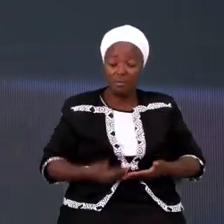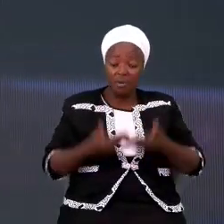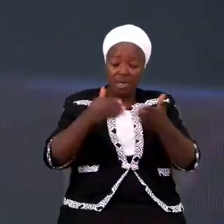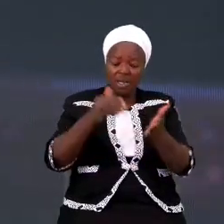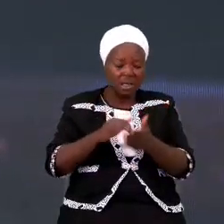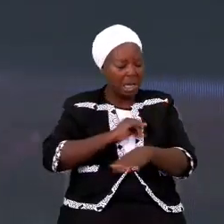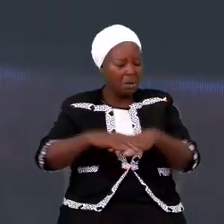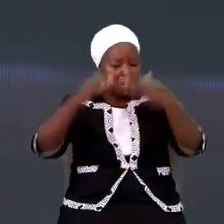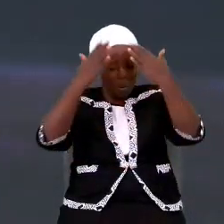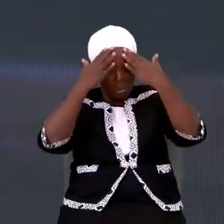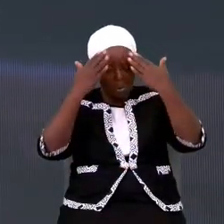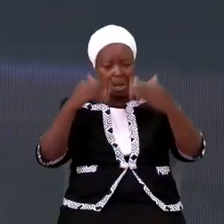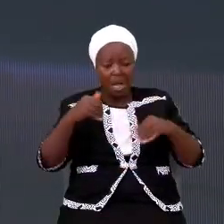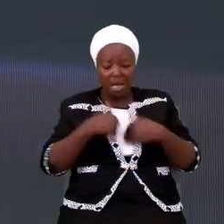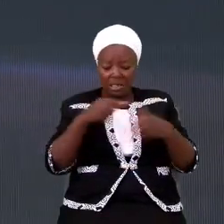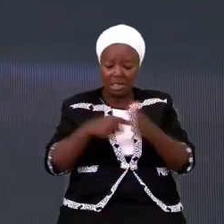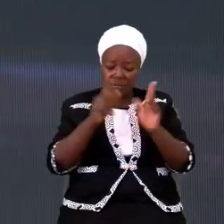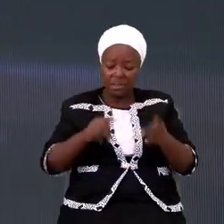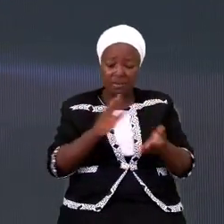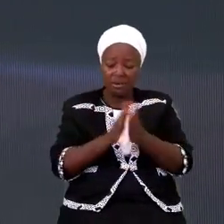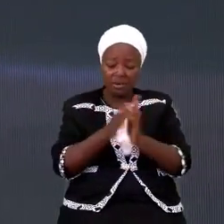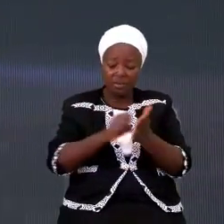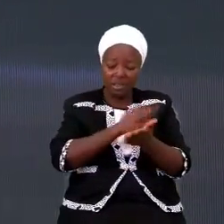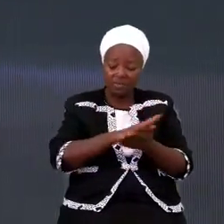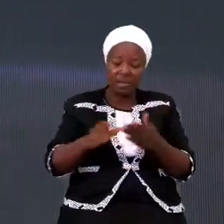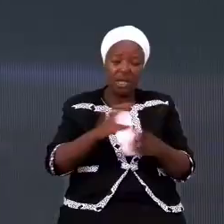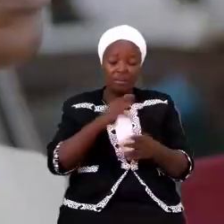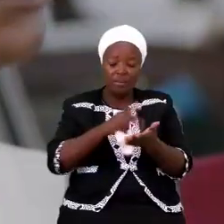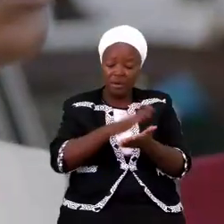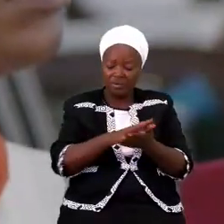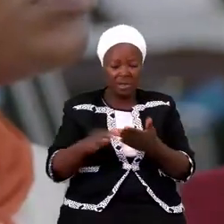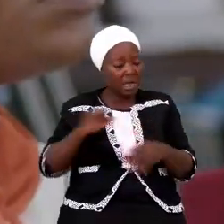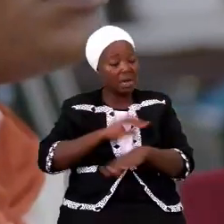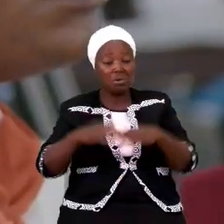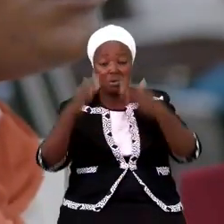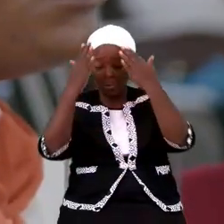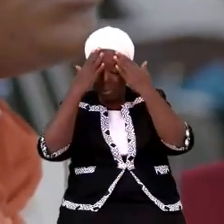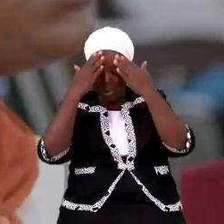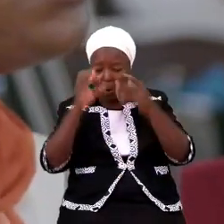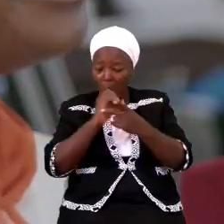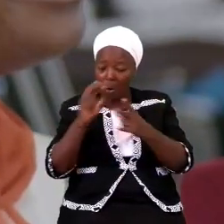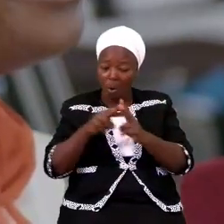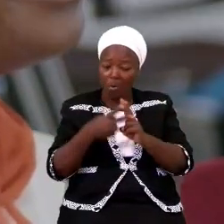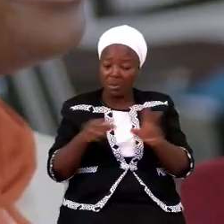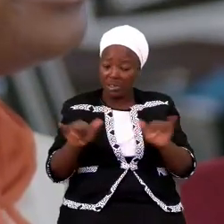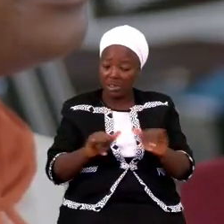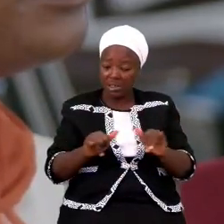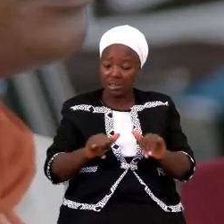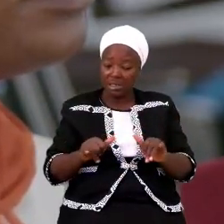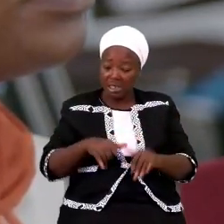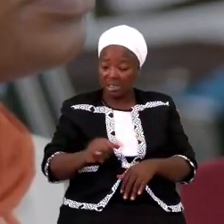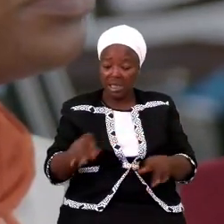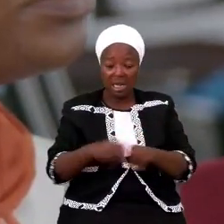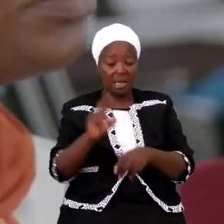It's like an amphibian. He's like chameleon. He's in Rome, he does like the Romans do.